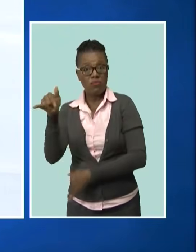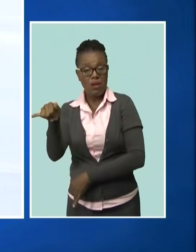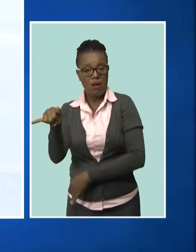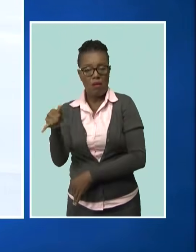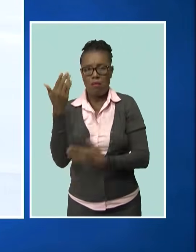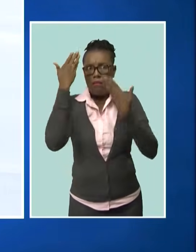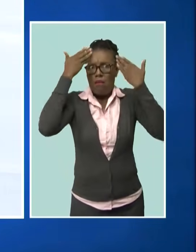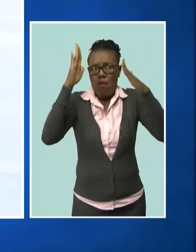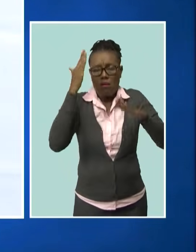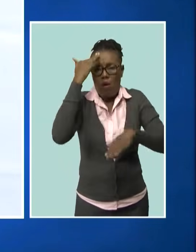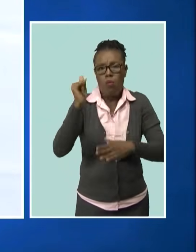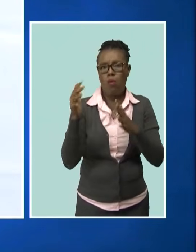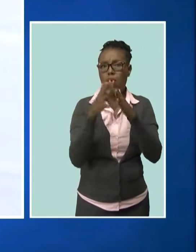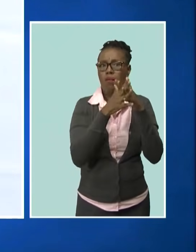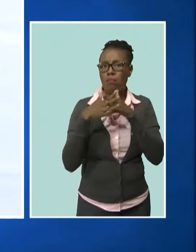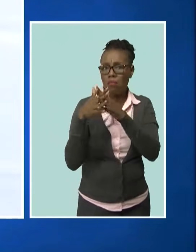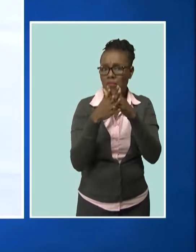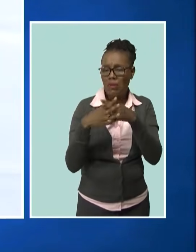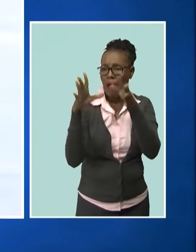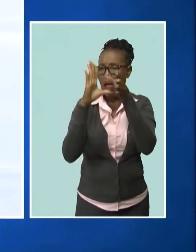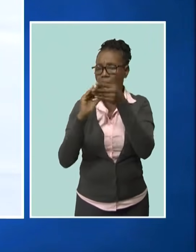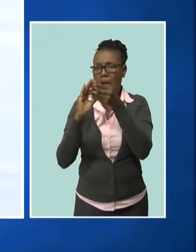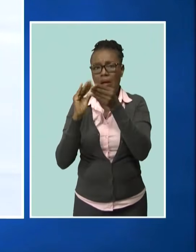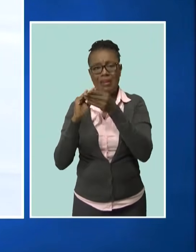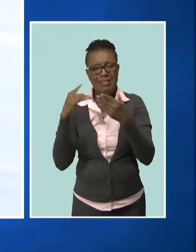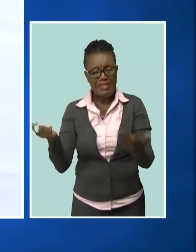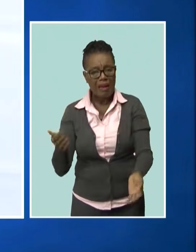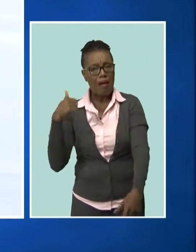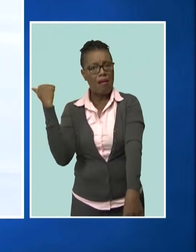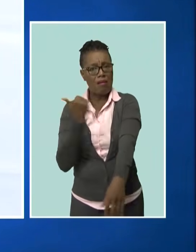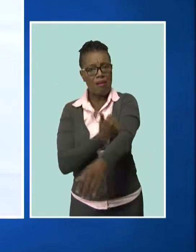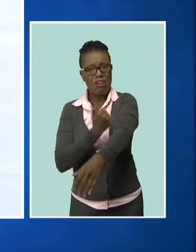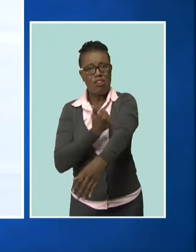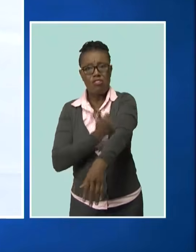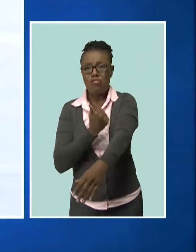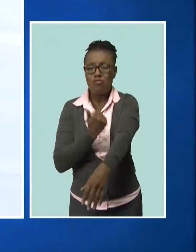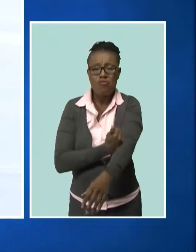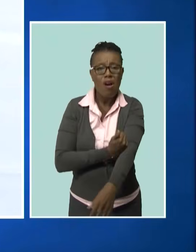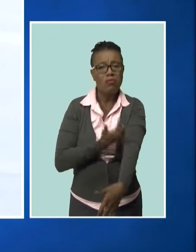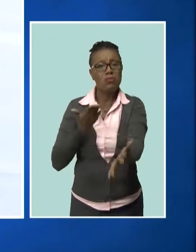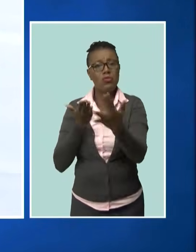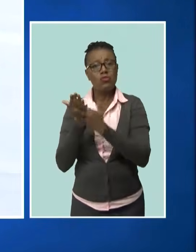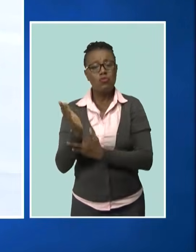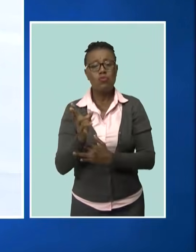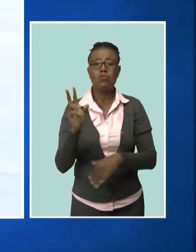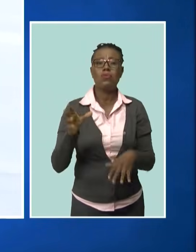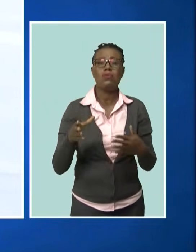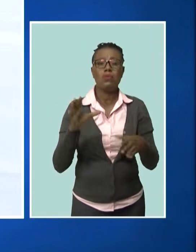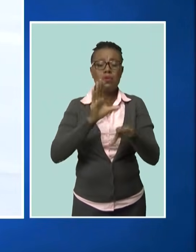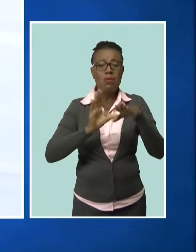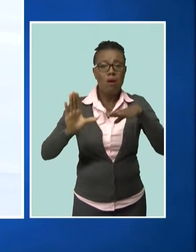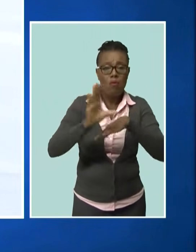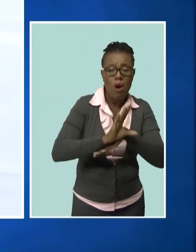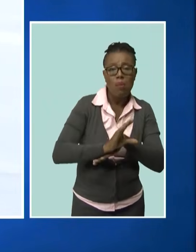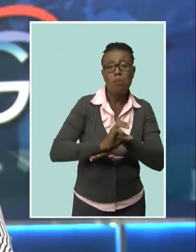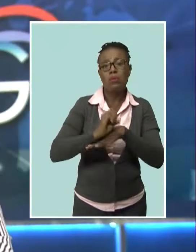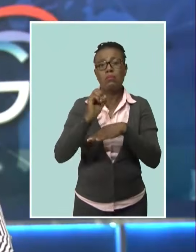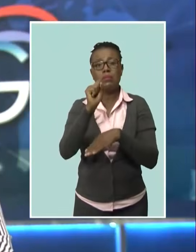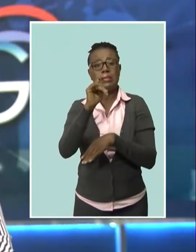United States insists that the drug is coming since the Caribbean, since